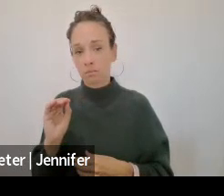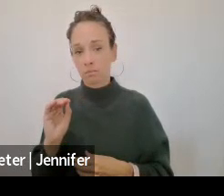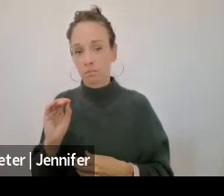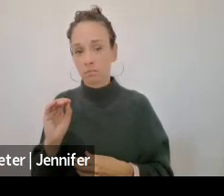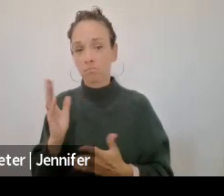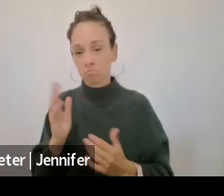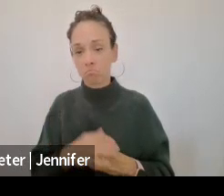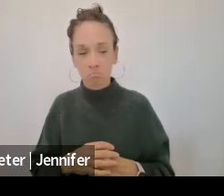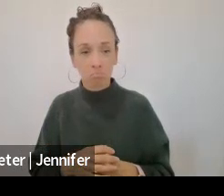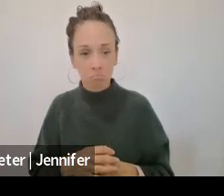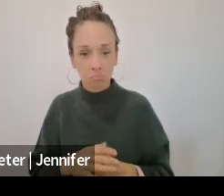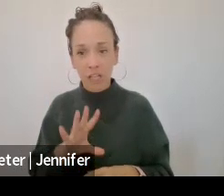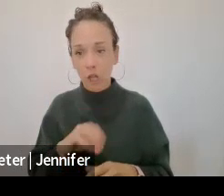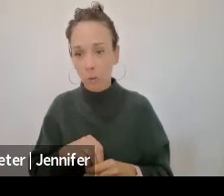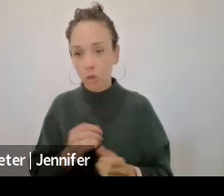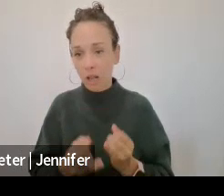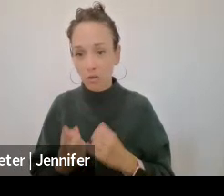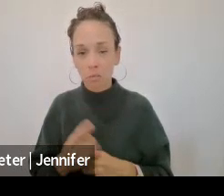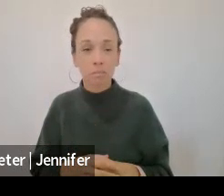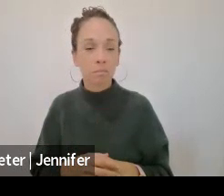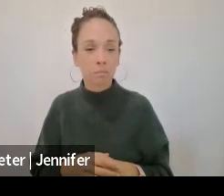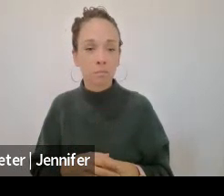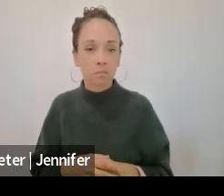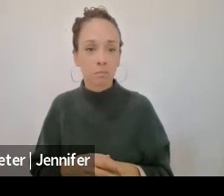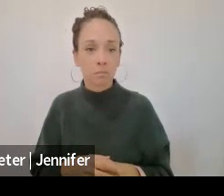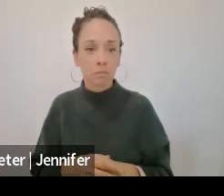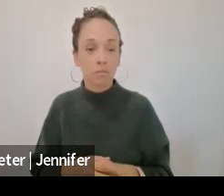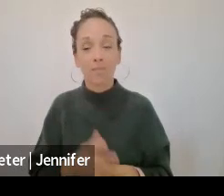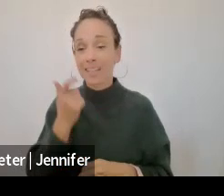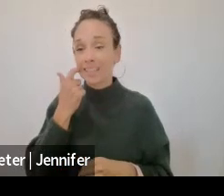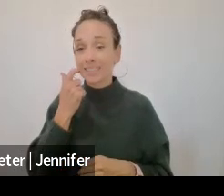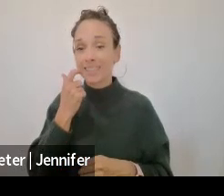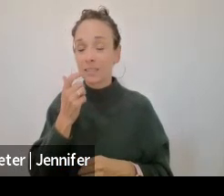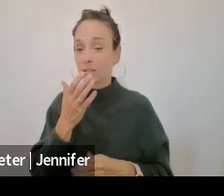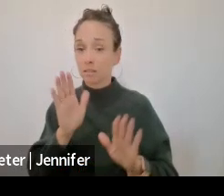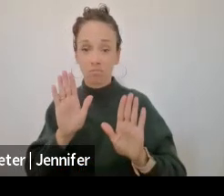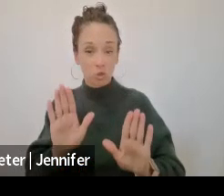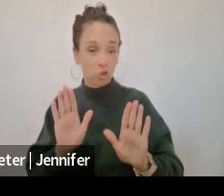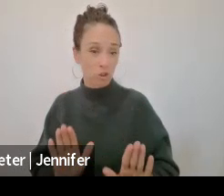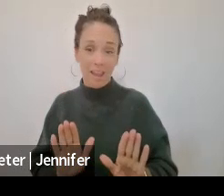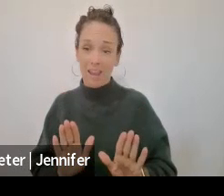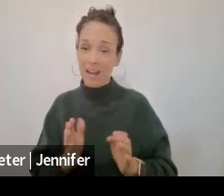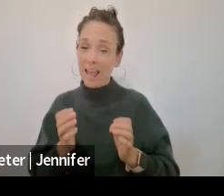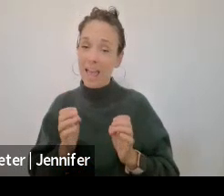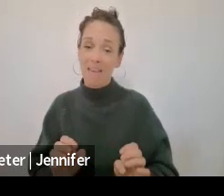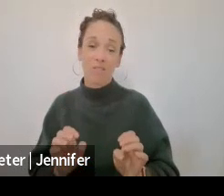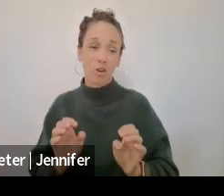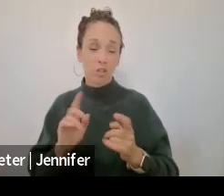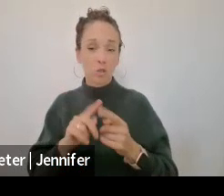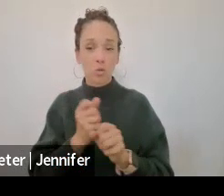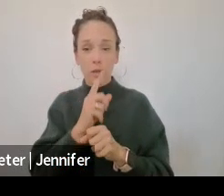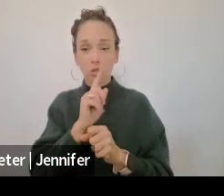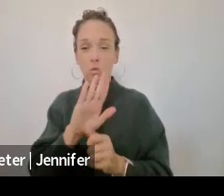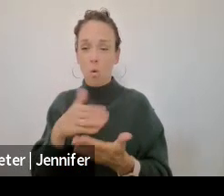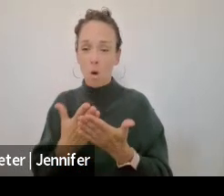inclusion. So, recently they have made great efforts to make sure that all of our students are included in the efforts